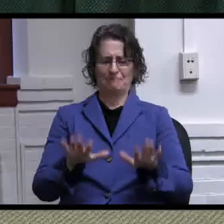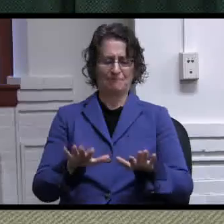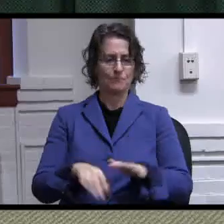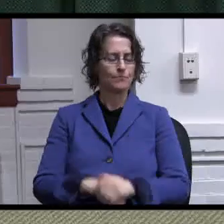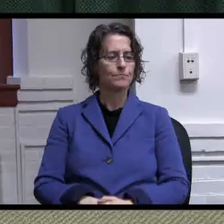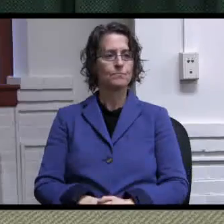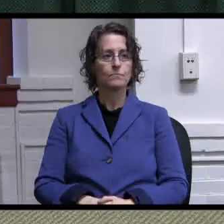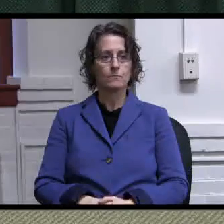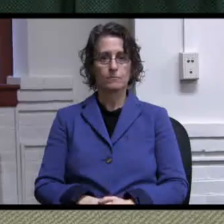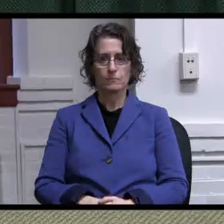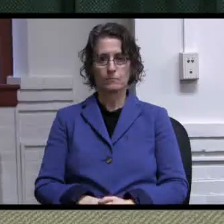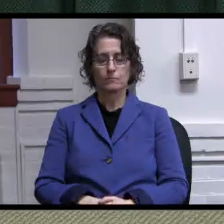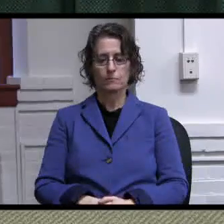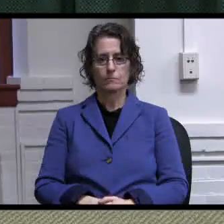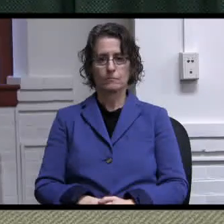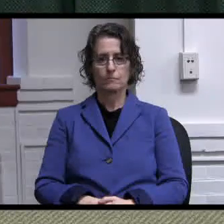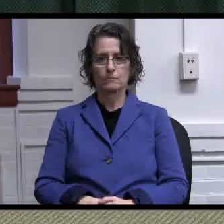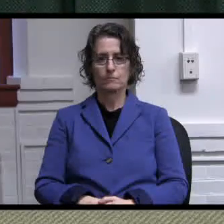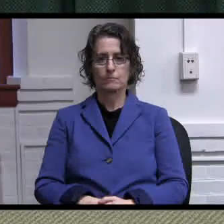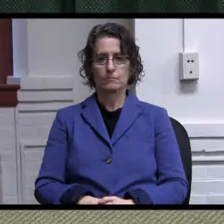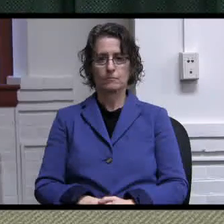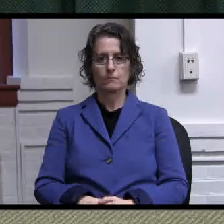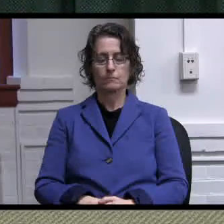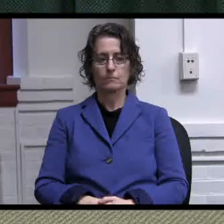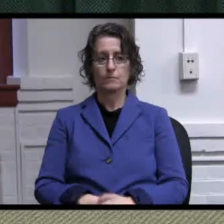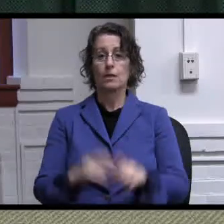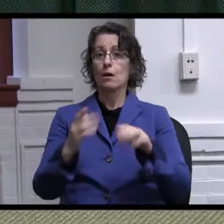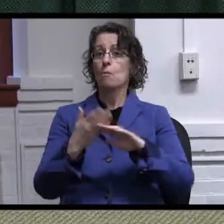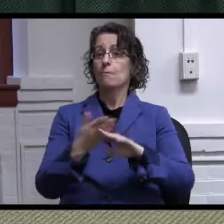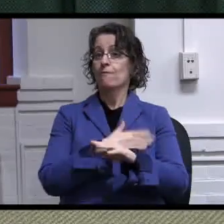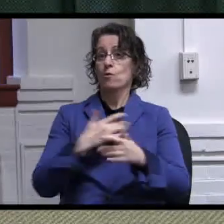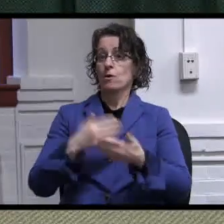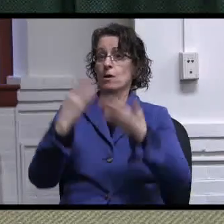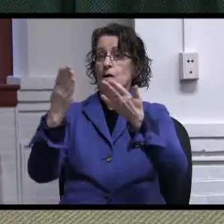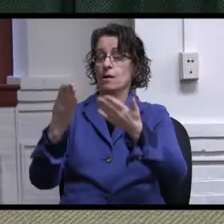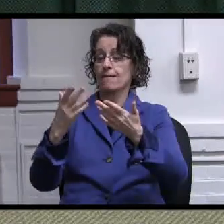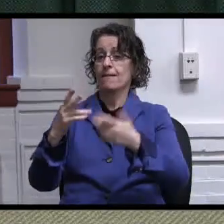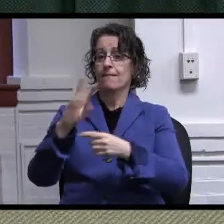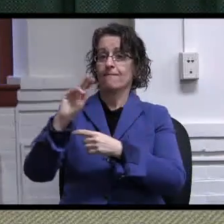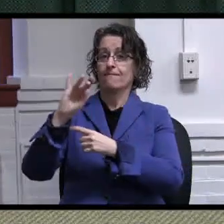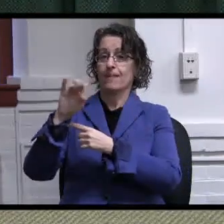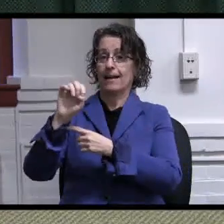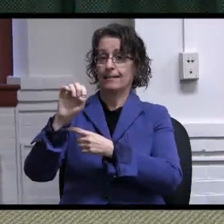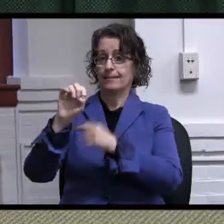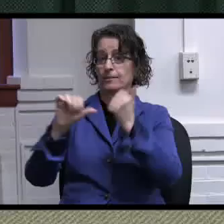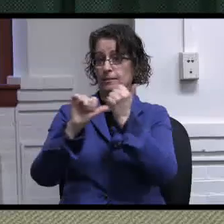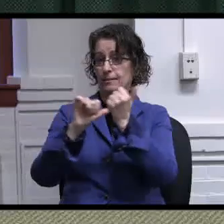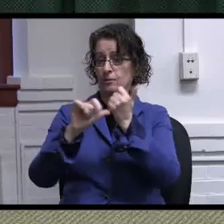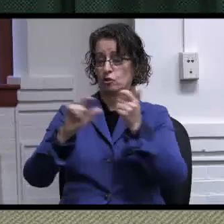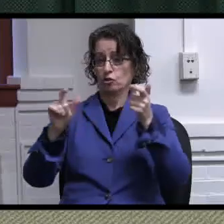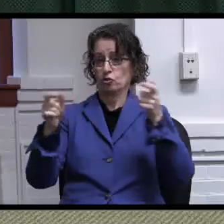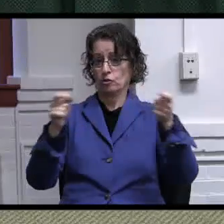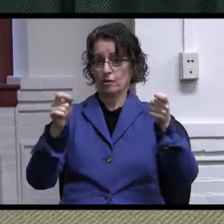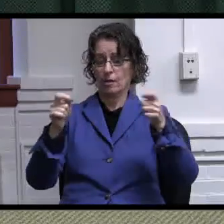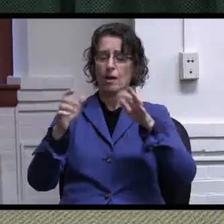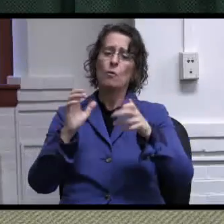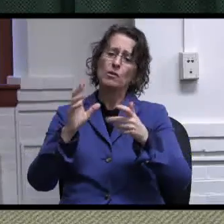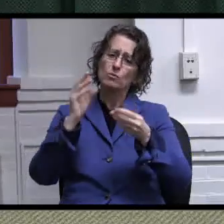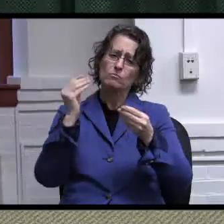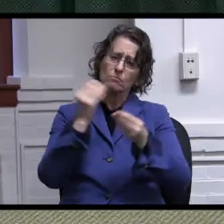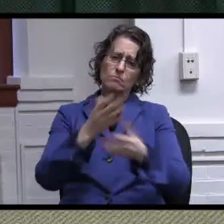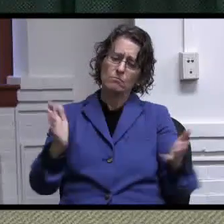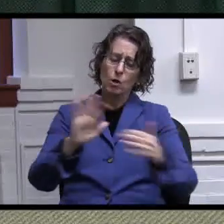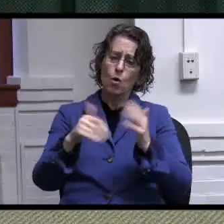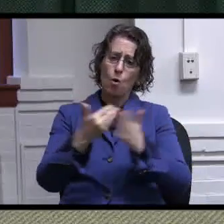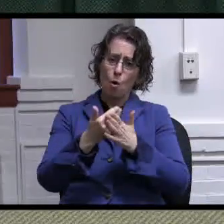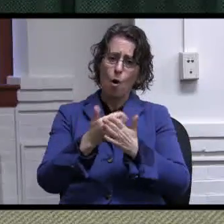I just want to say one thing before I take the nominations for vice chair. I know I speak for all the old members that we really appreciate having Brandie